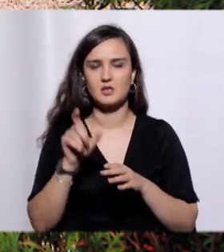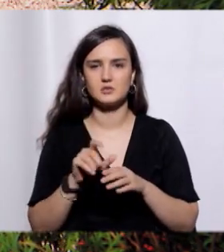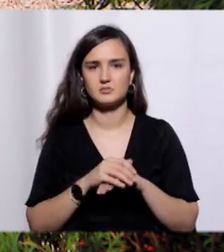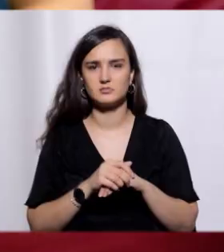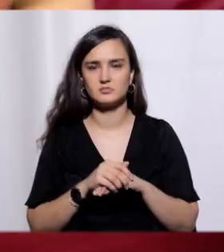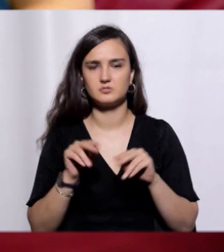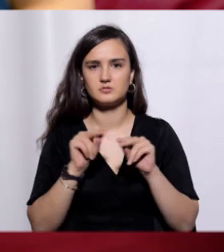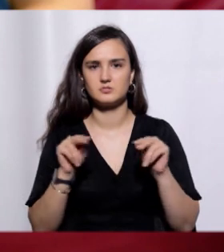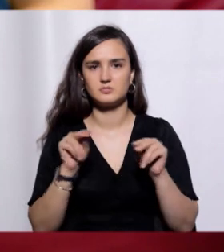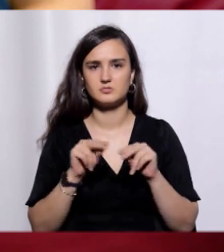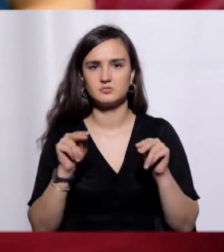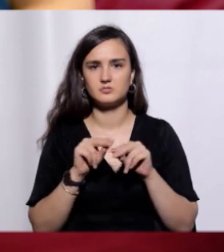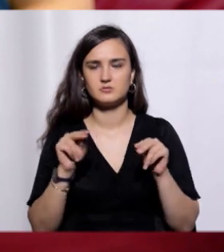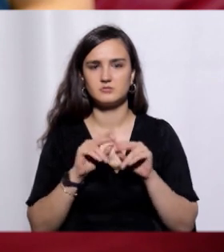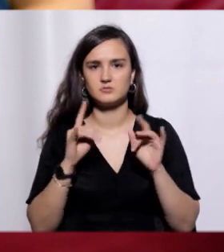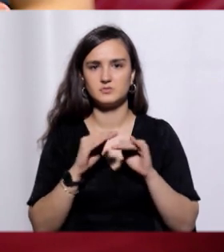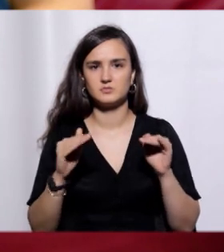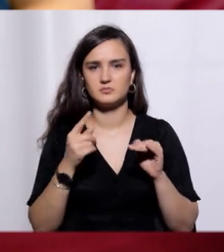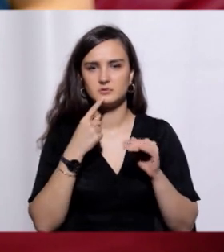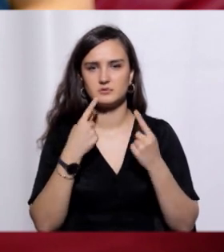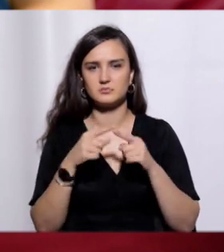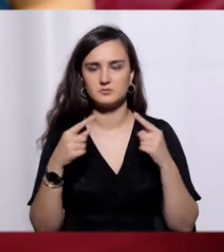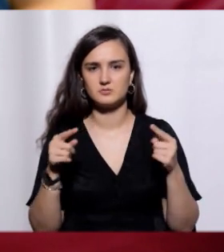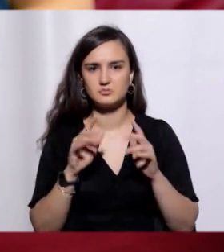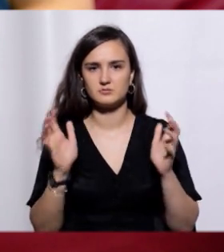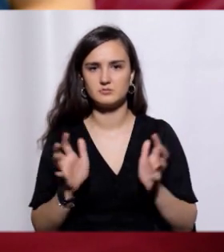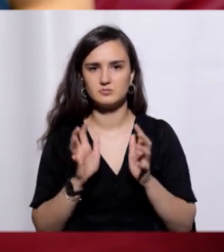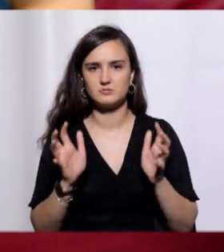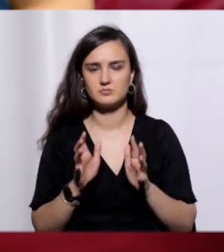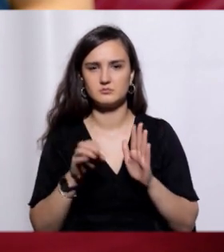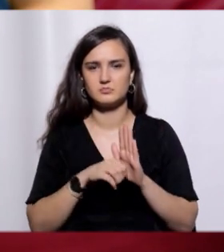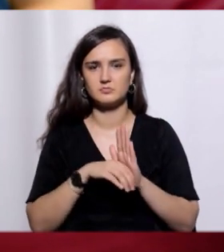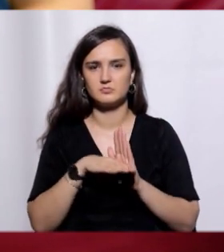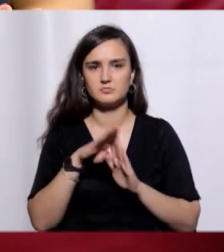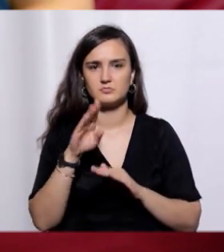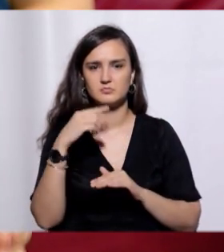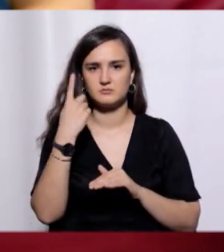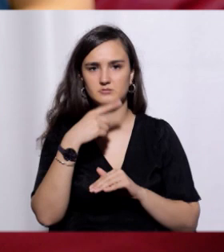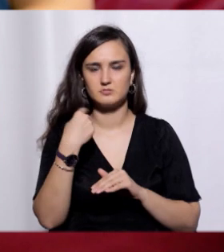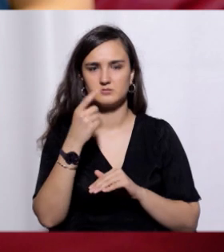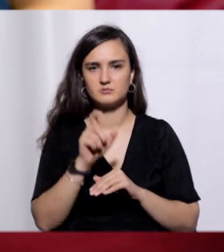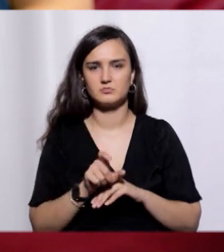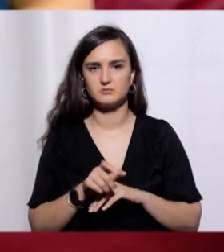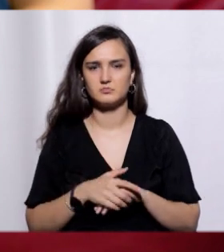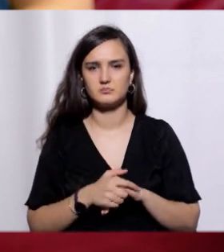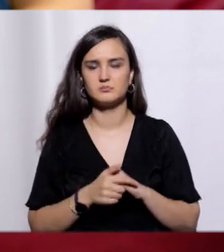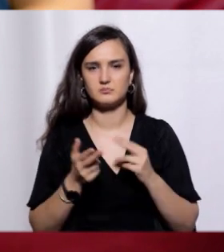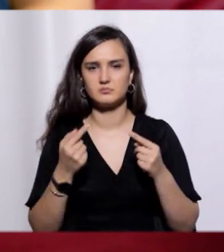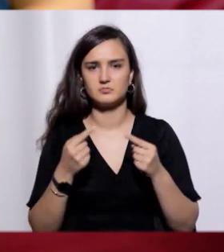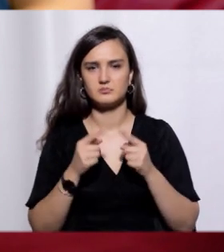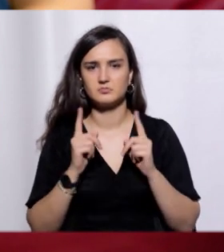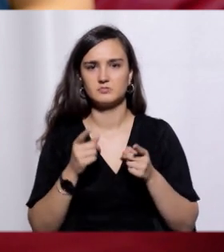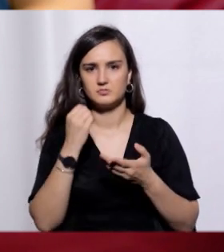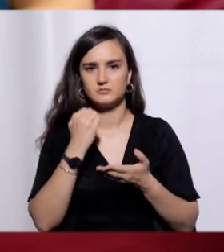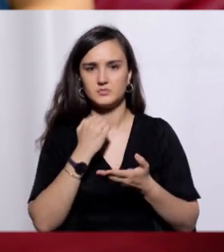To teach kids different language and take care of them to make them better person. Oh, yes, exactly.